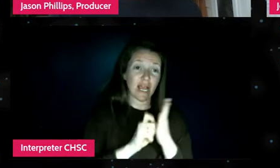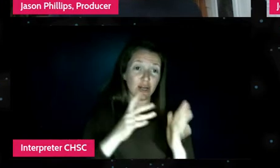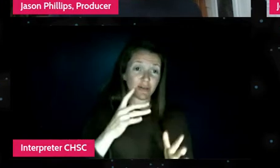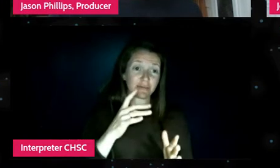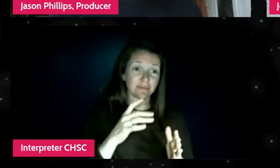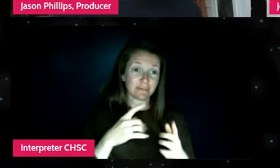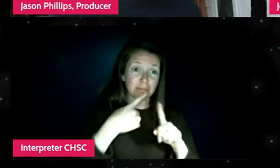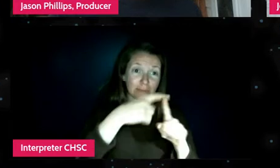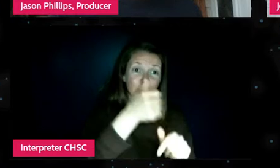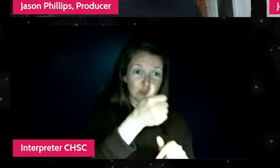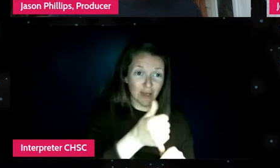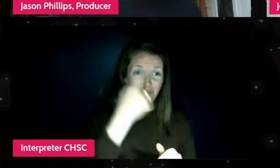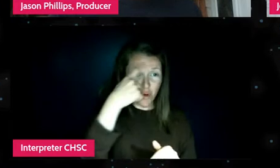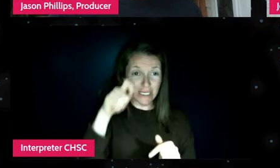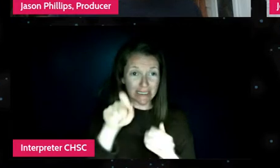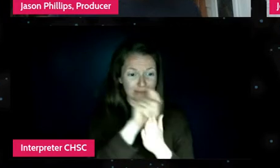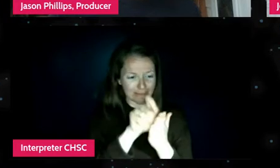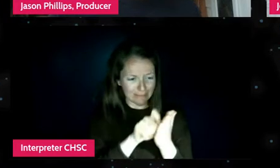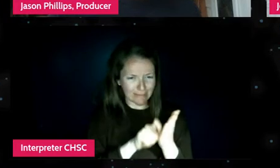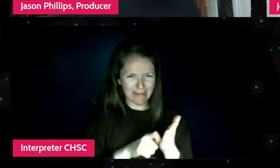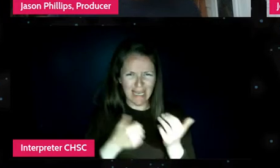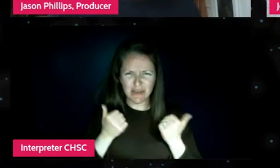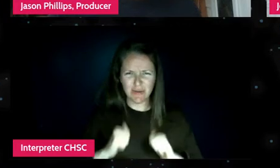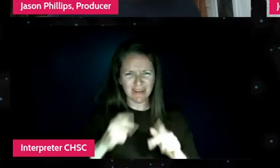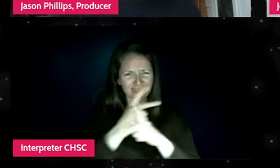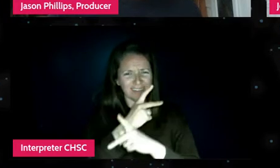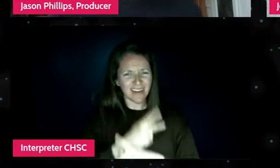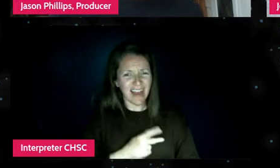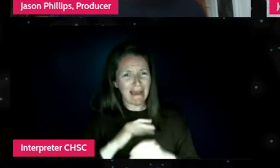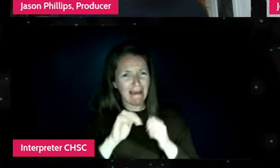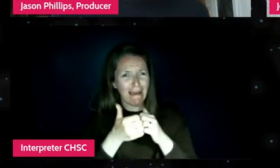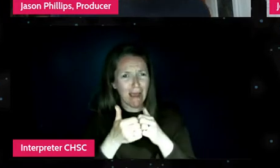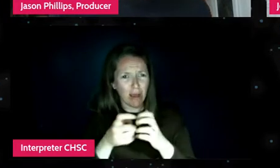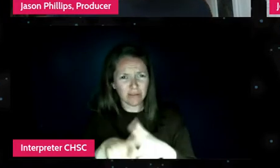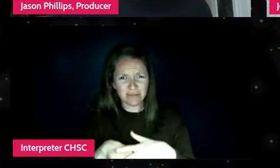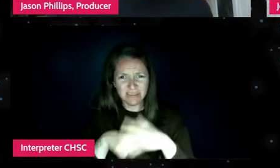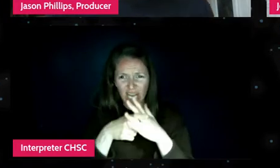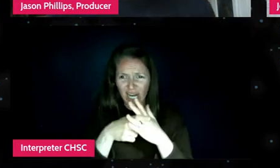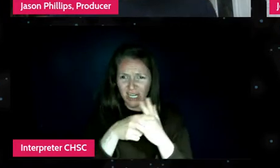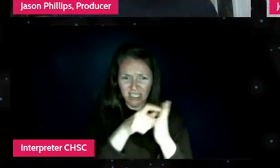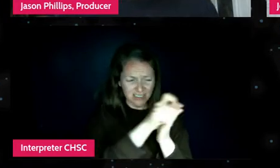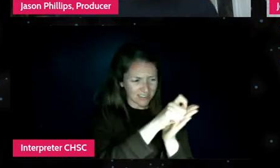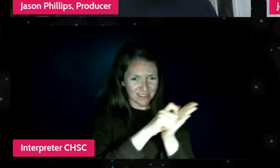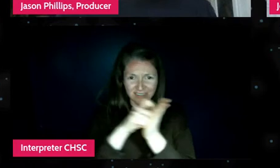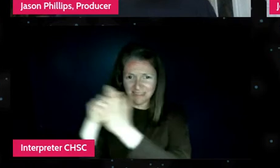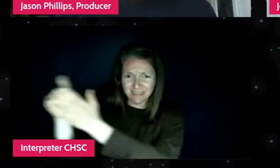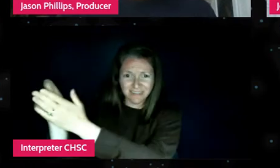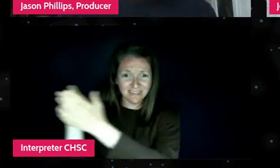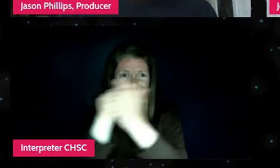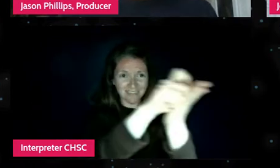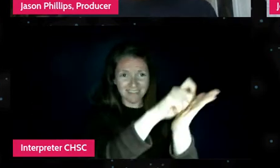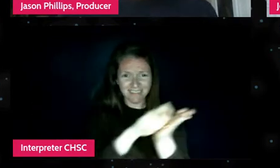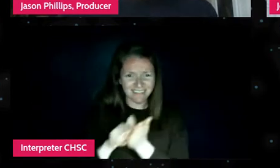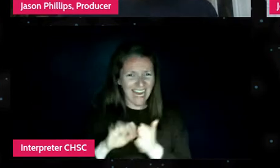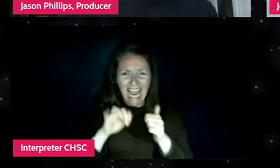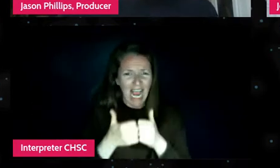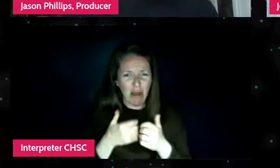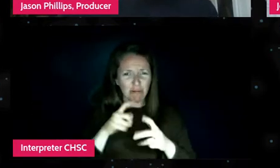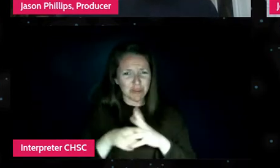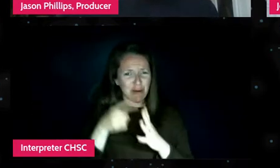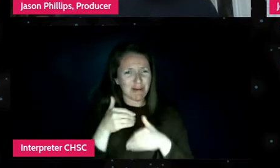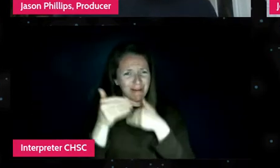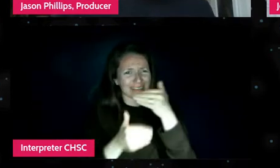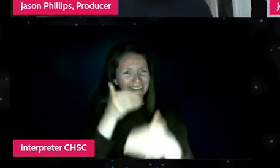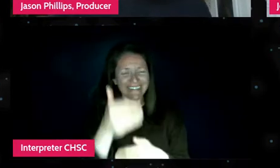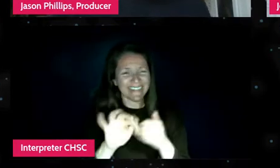screenplay. I was trying to picture how you begin working together. I mean, take us through how you started the writing